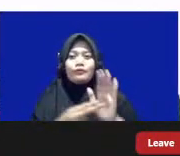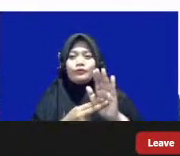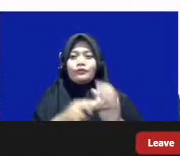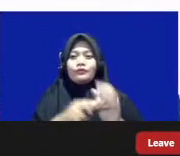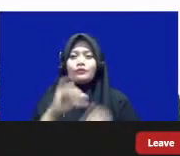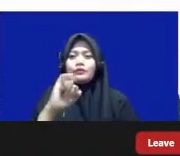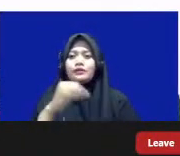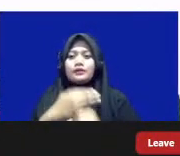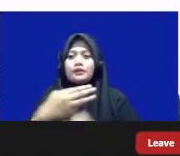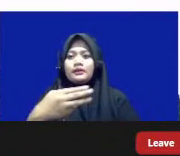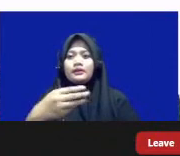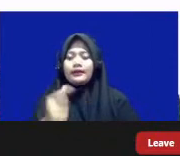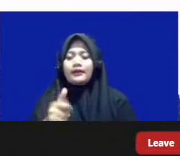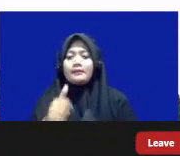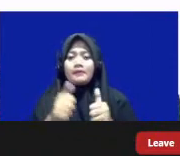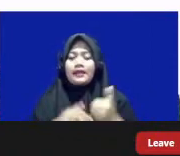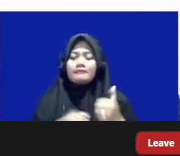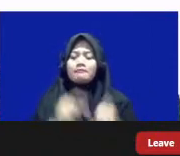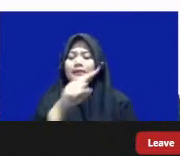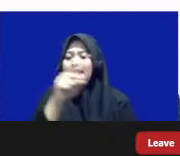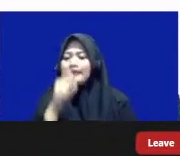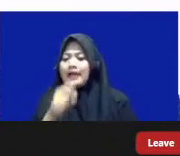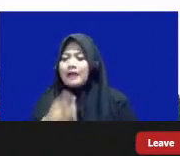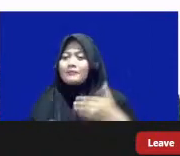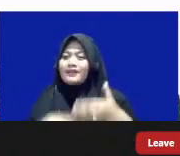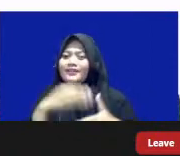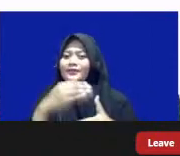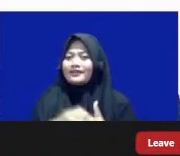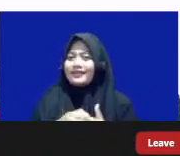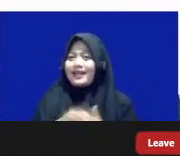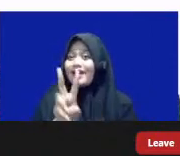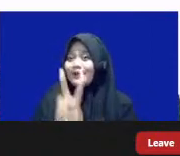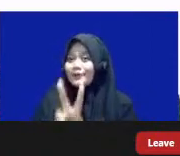next question. The second question is from